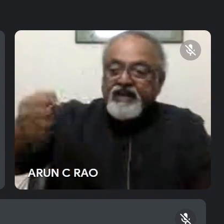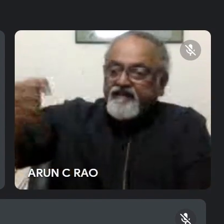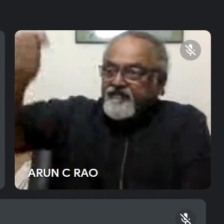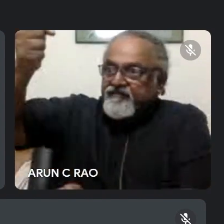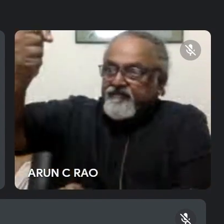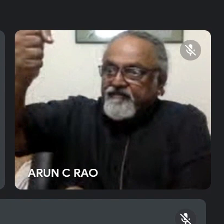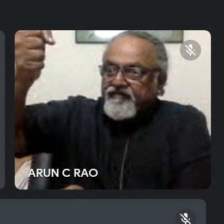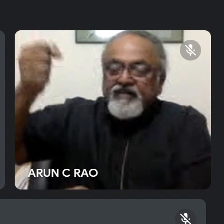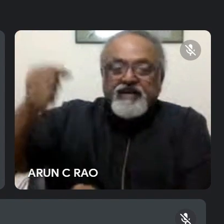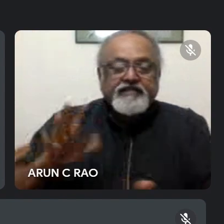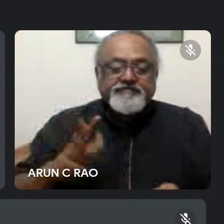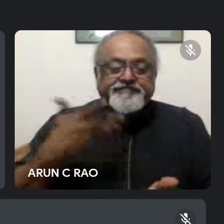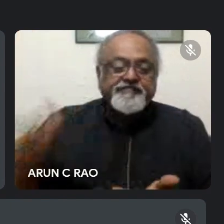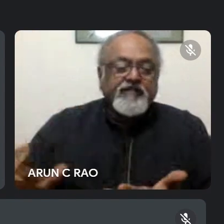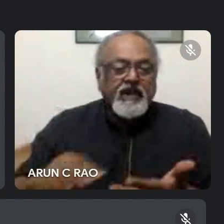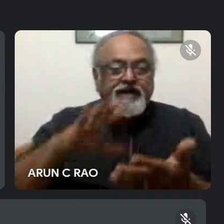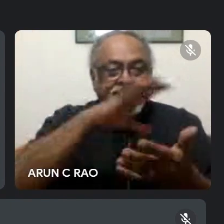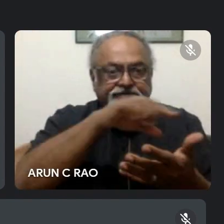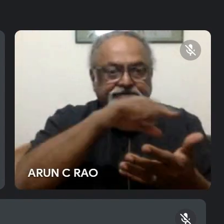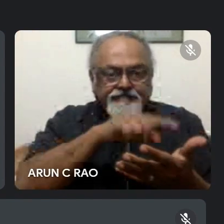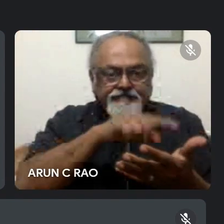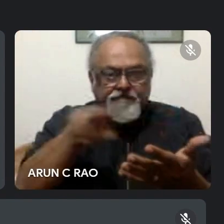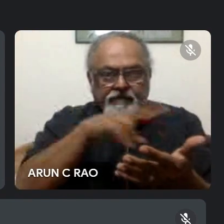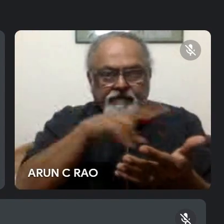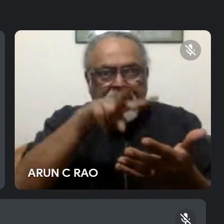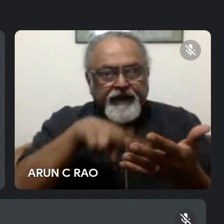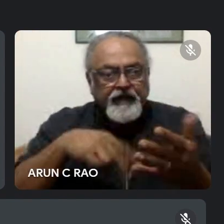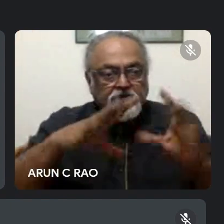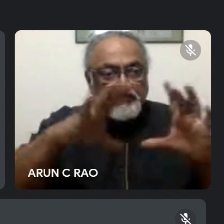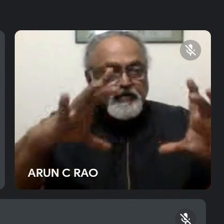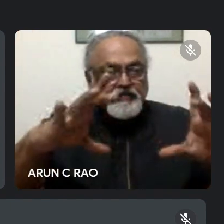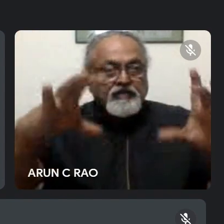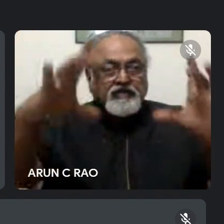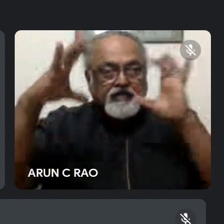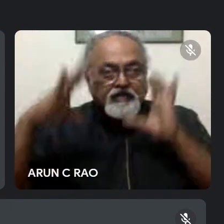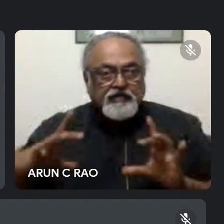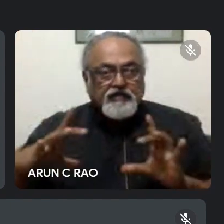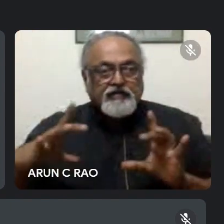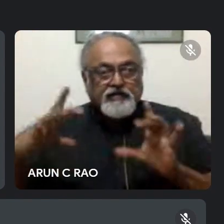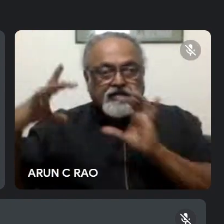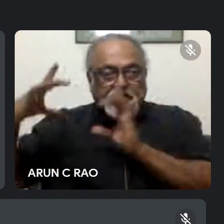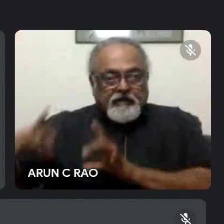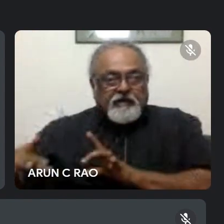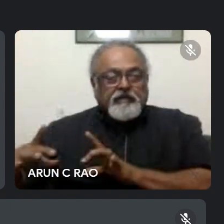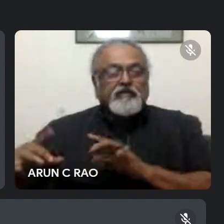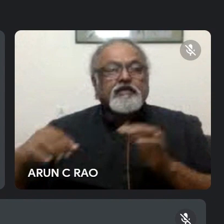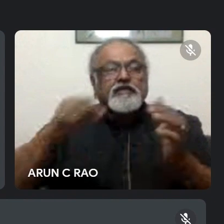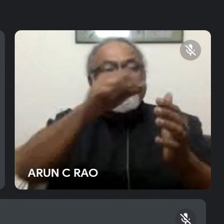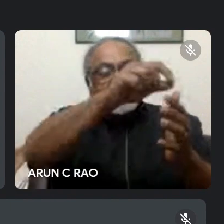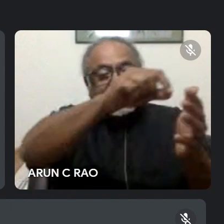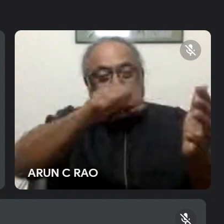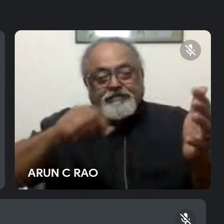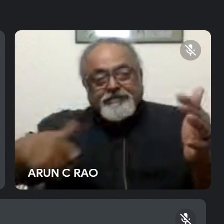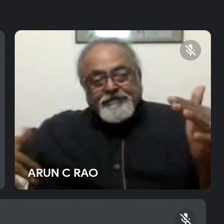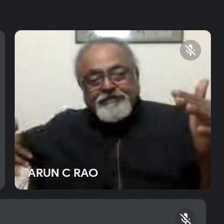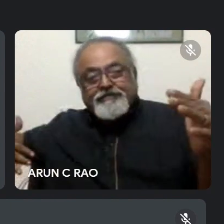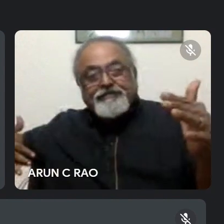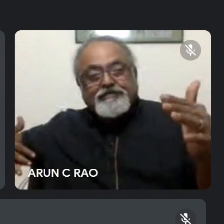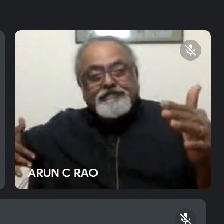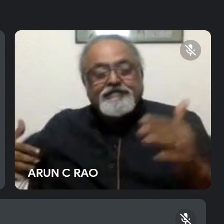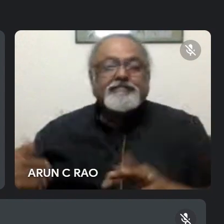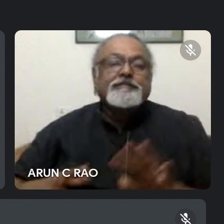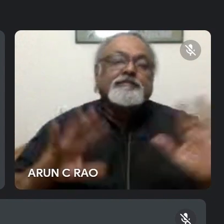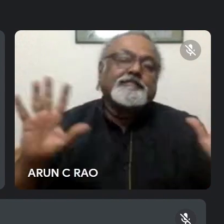fed up of the kind of language or the kind of content that I've written that eventually would just feel pity and give me marks to scrape